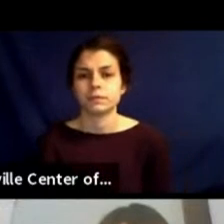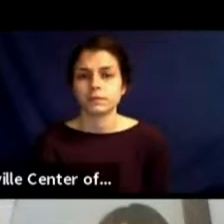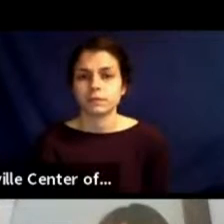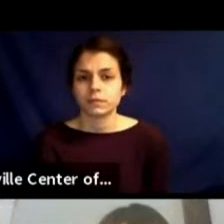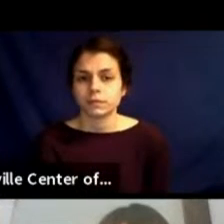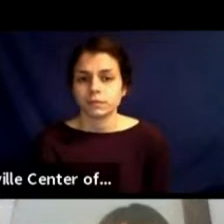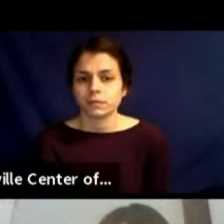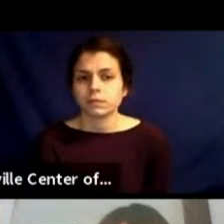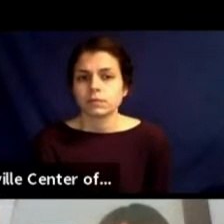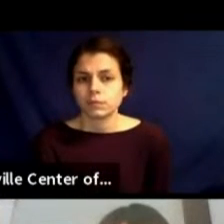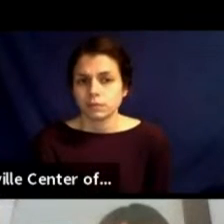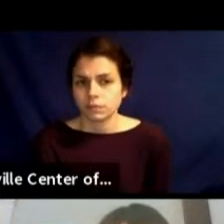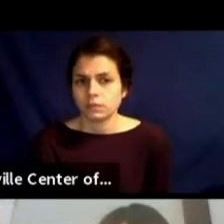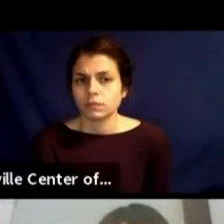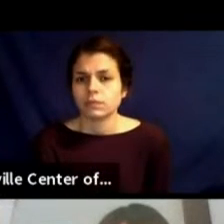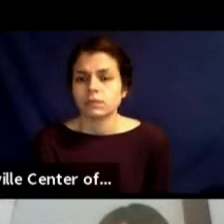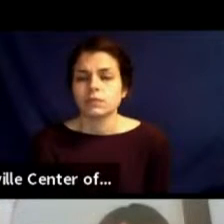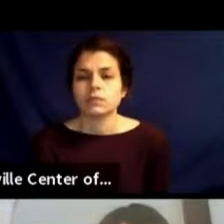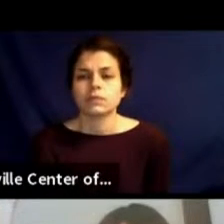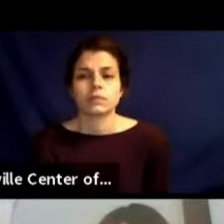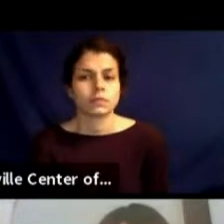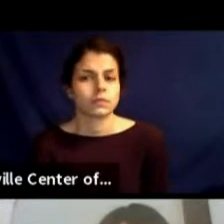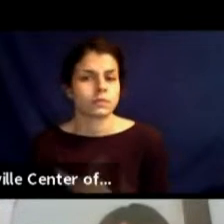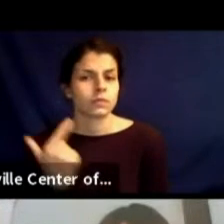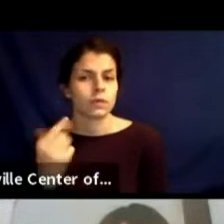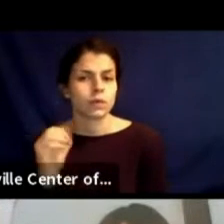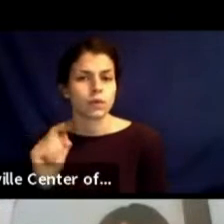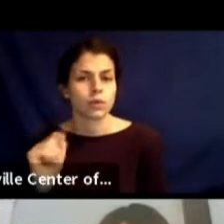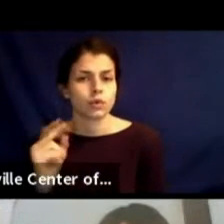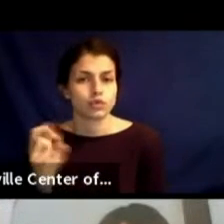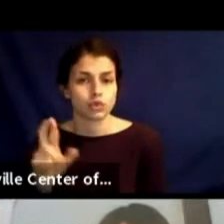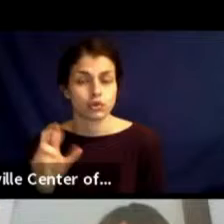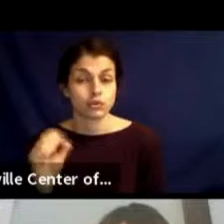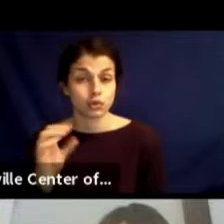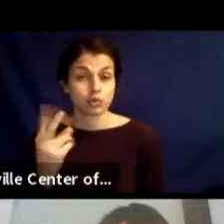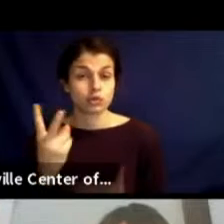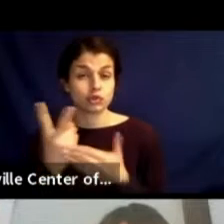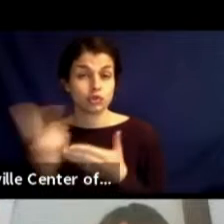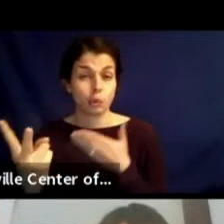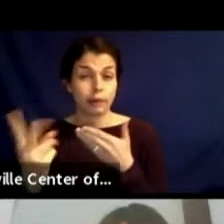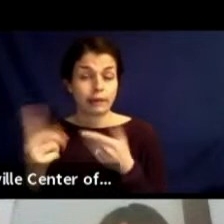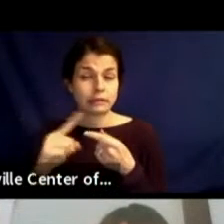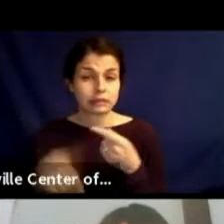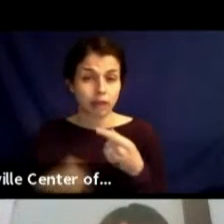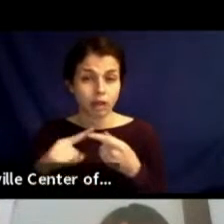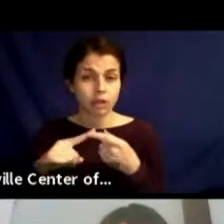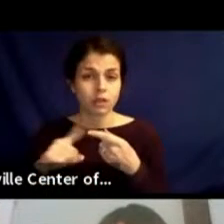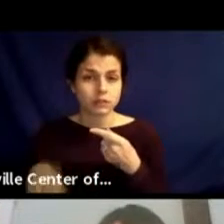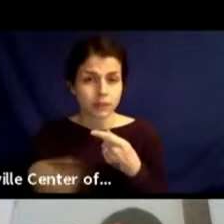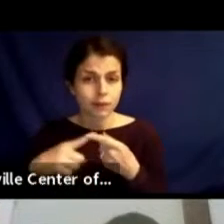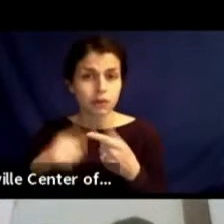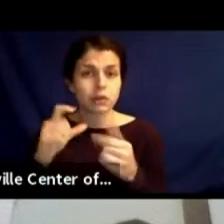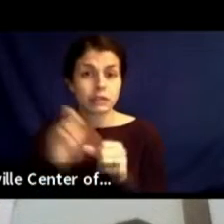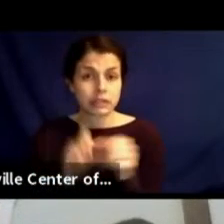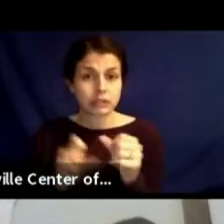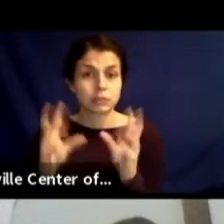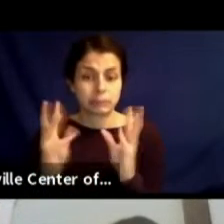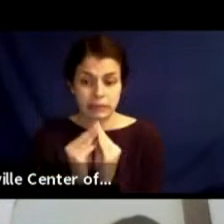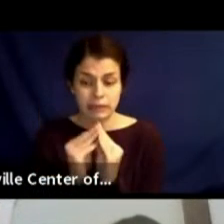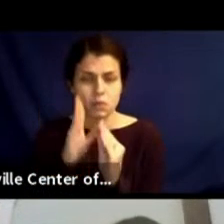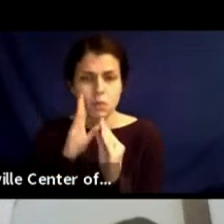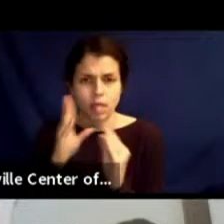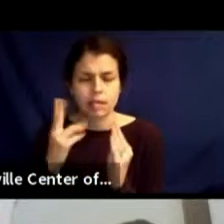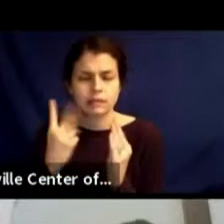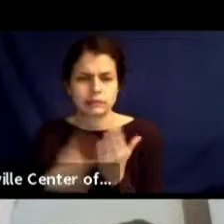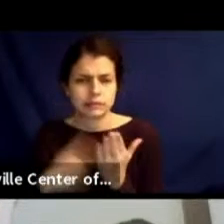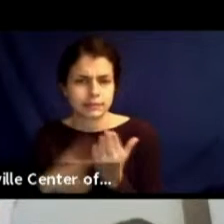So this, instead of being, it's a 2-week cycle. So it's each meeting we look at it is what I'm getting the sense that we're